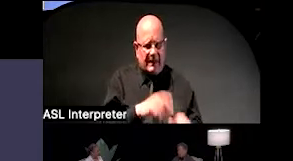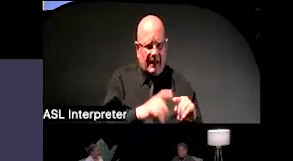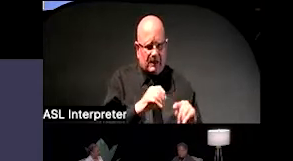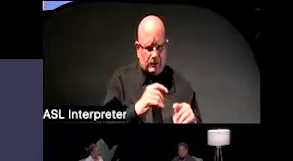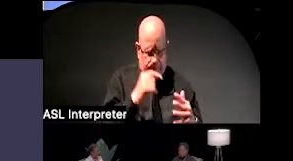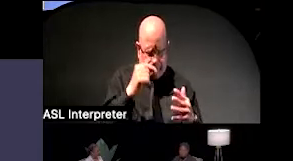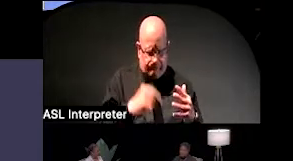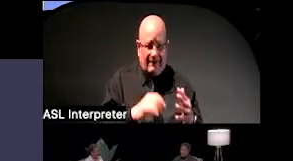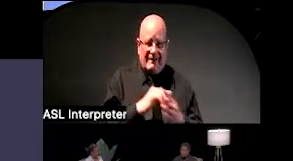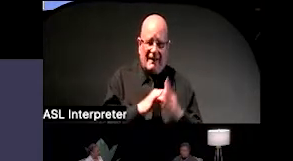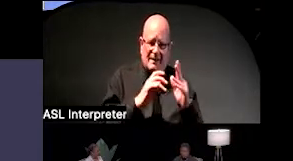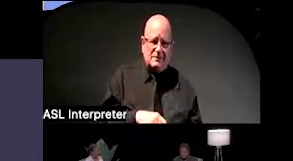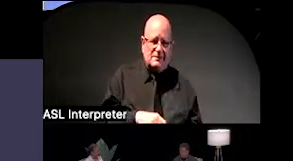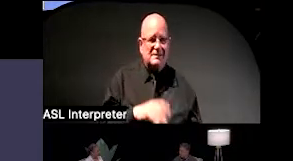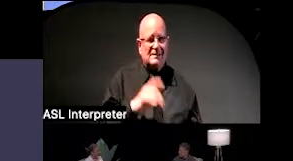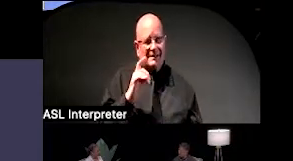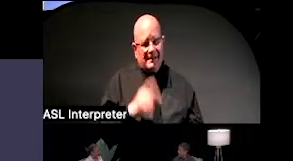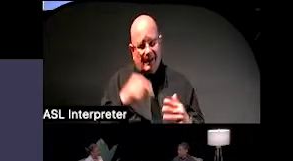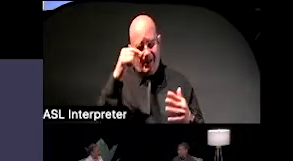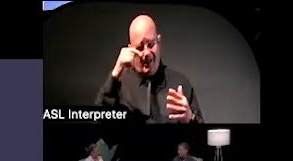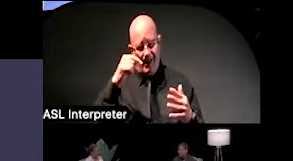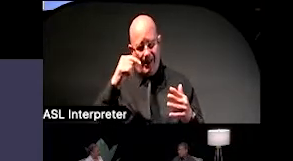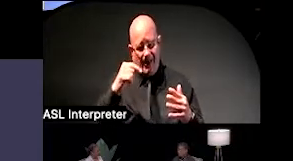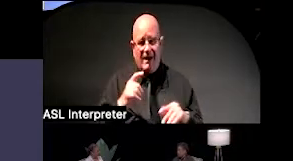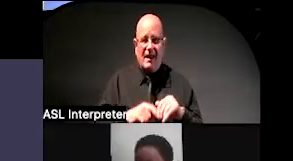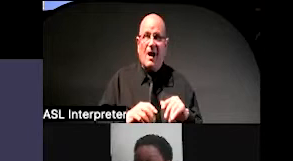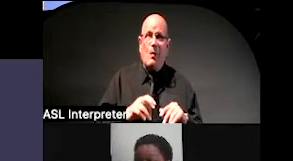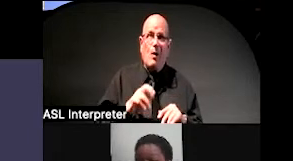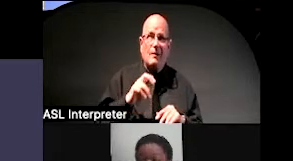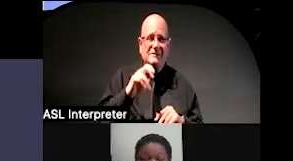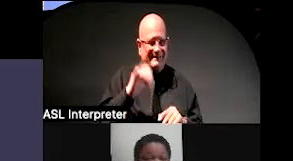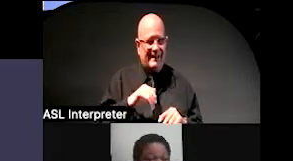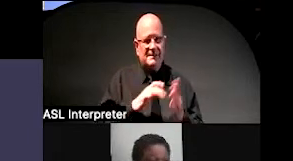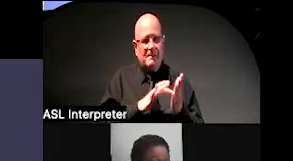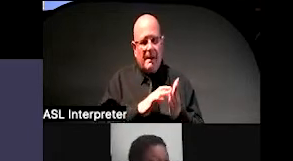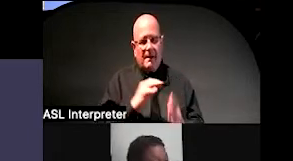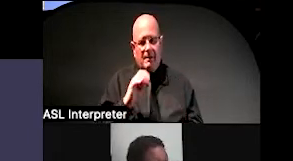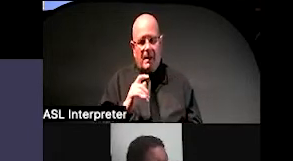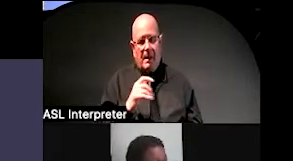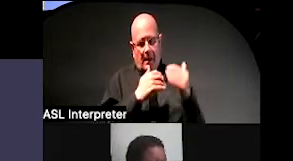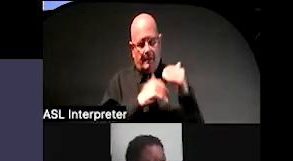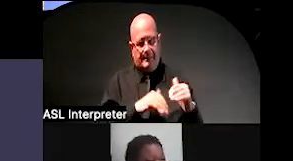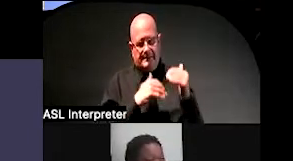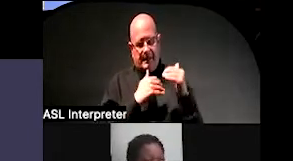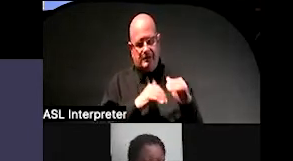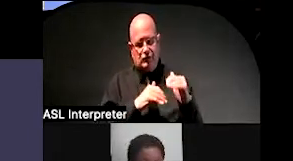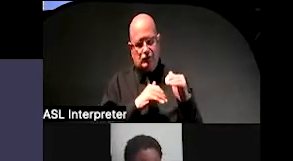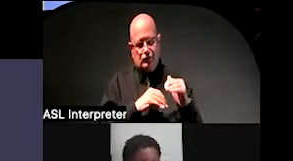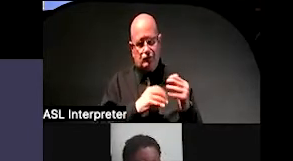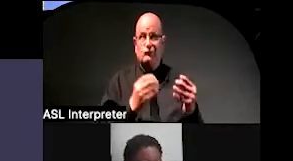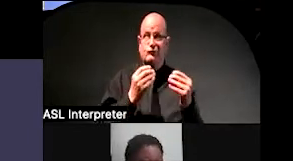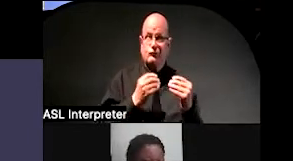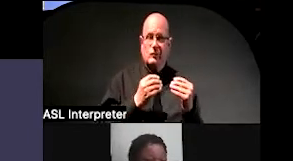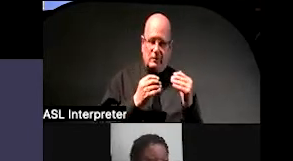Oh, that person is unable to come up these stairs. And so that's the medical model. It's the limitations that are placed on and is